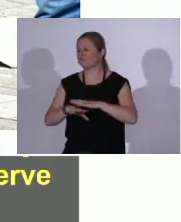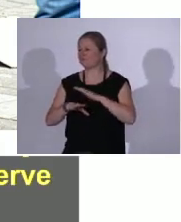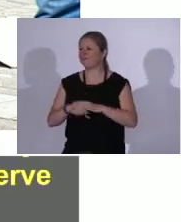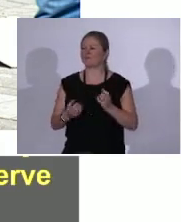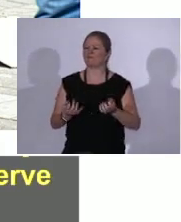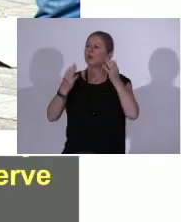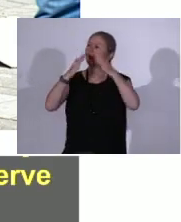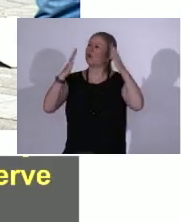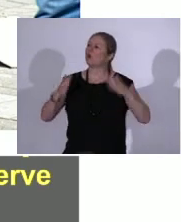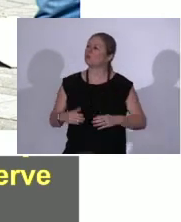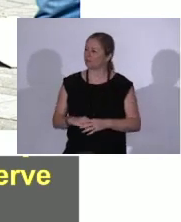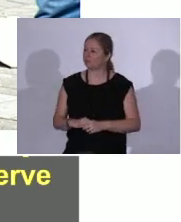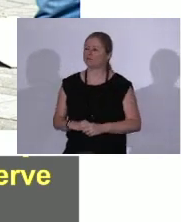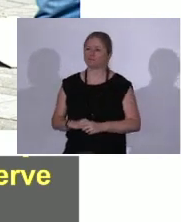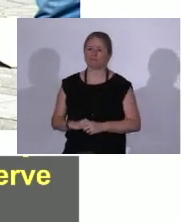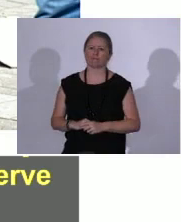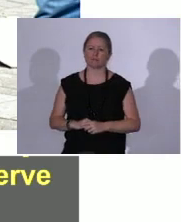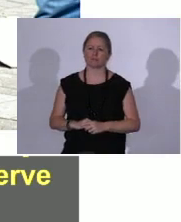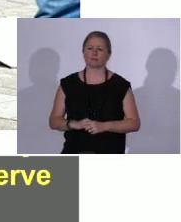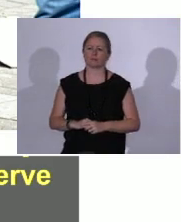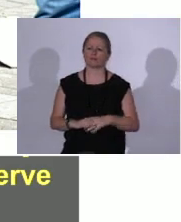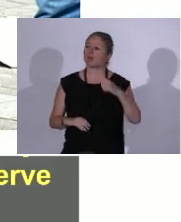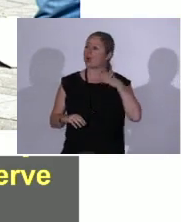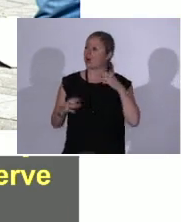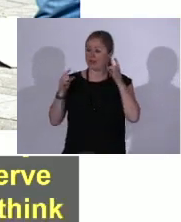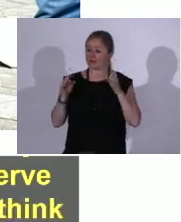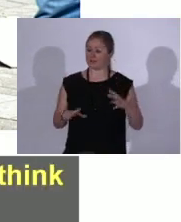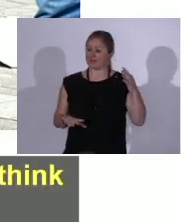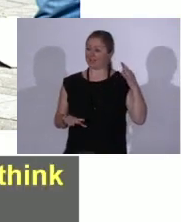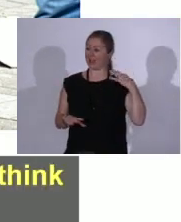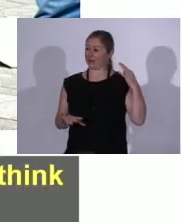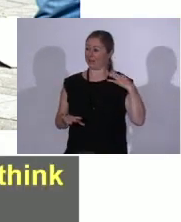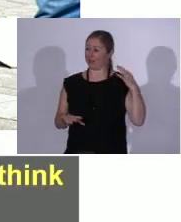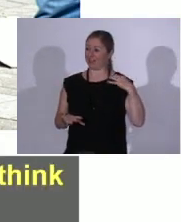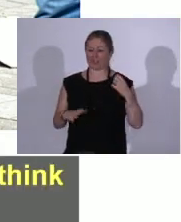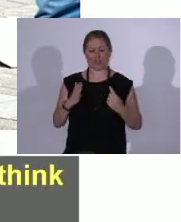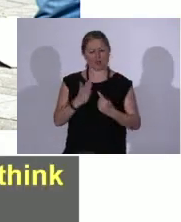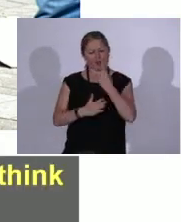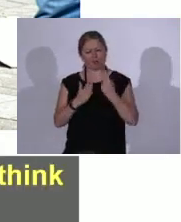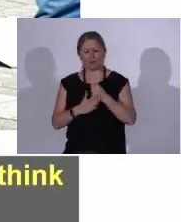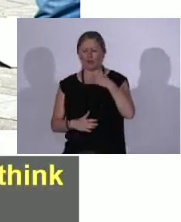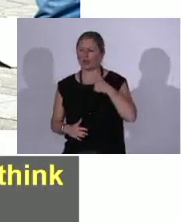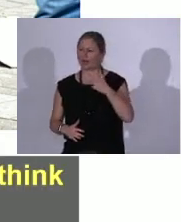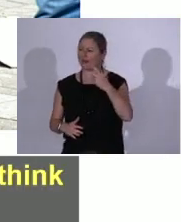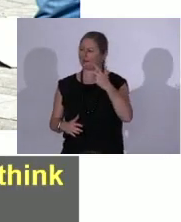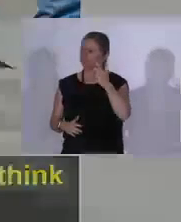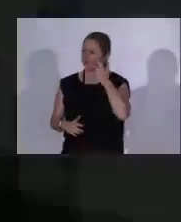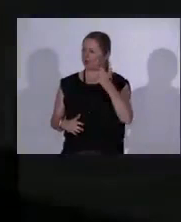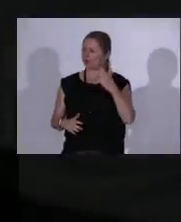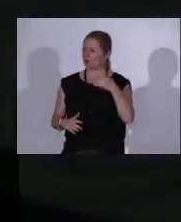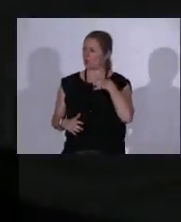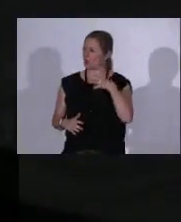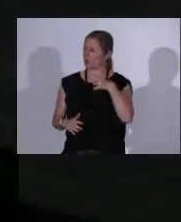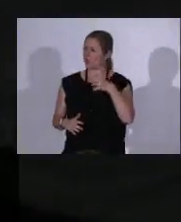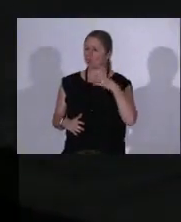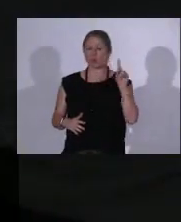streets. And I think starting that volunteer opportunity, what I found most startling was that